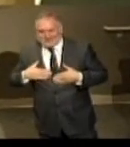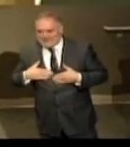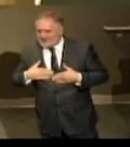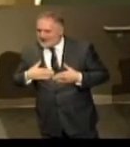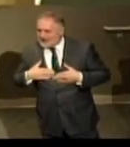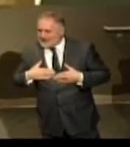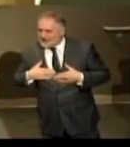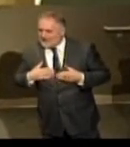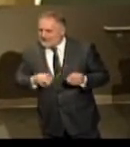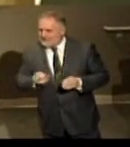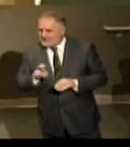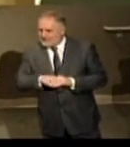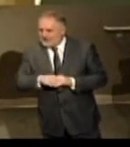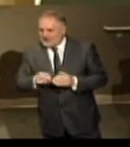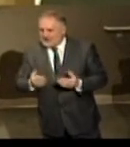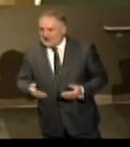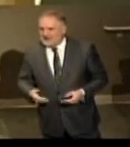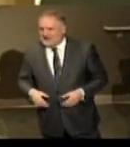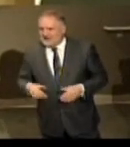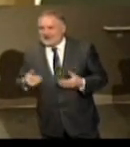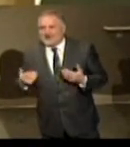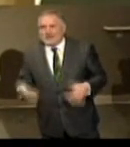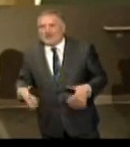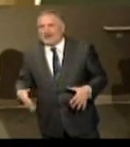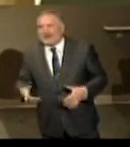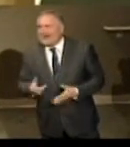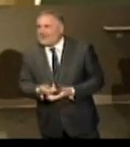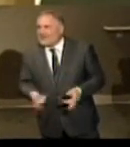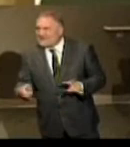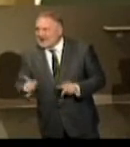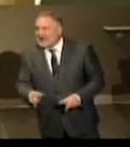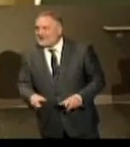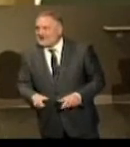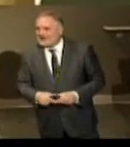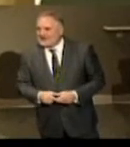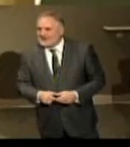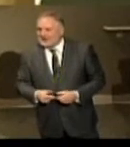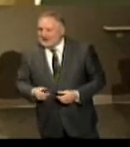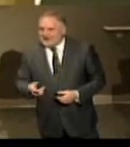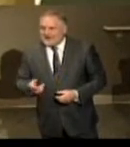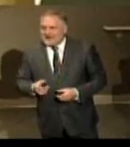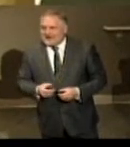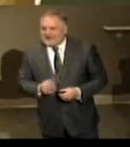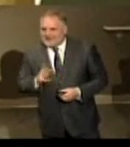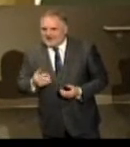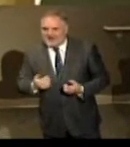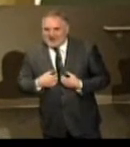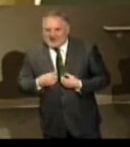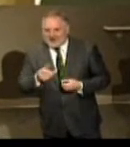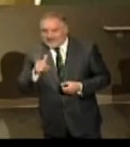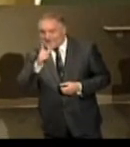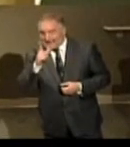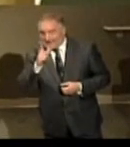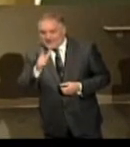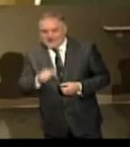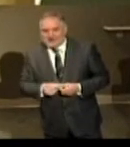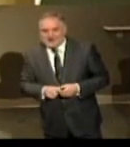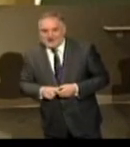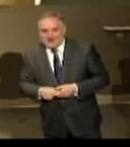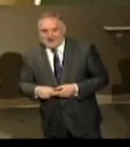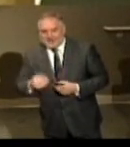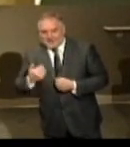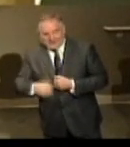Right? If you're sitting here right now thinking, "Oh, what am I going to do? What am I going to have for lunch?" Go home, get a piece of bread, some peanut butter and